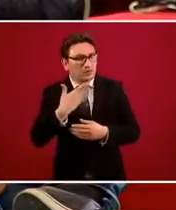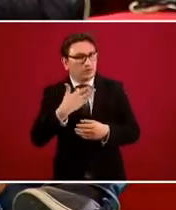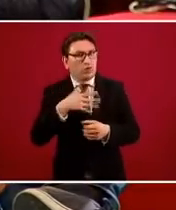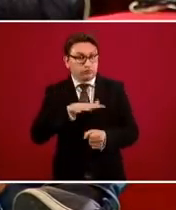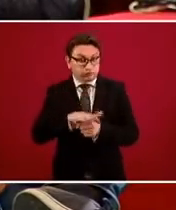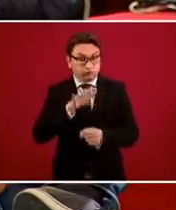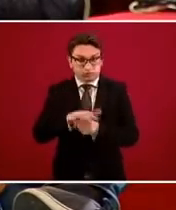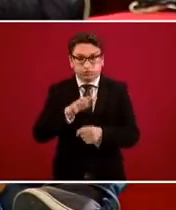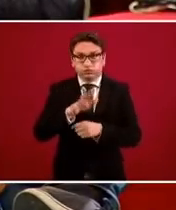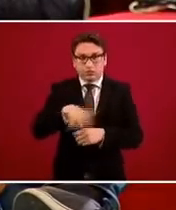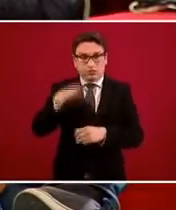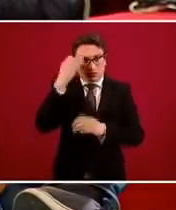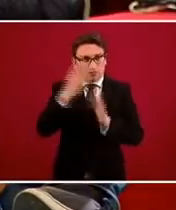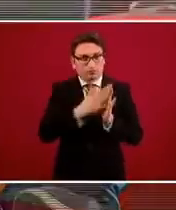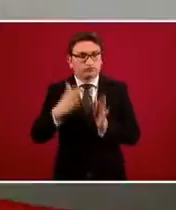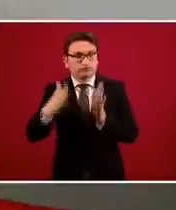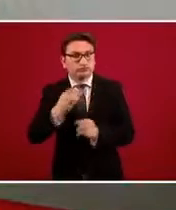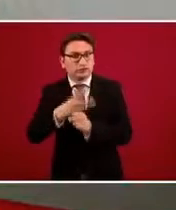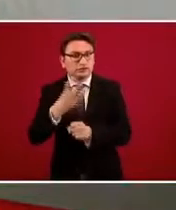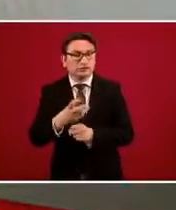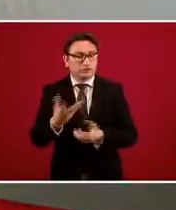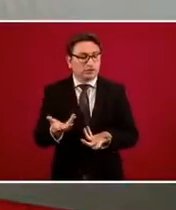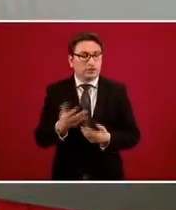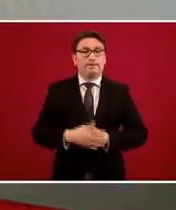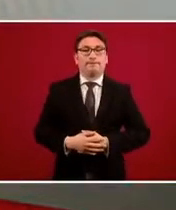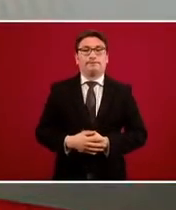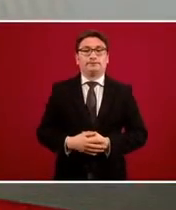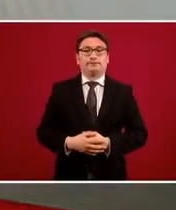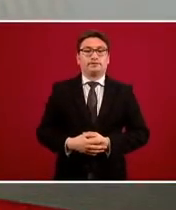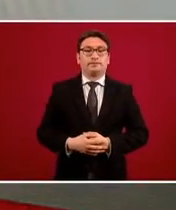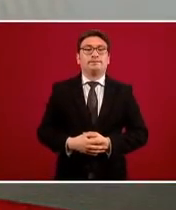Are they going to be enough for phase 3?